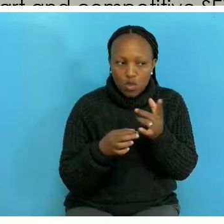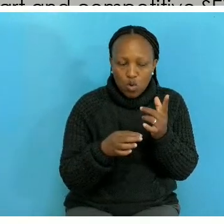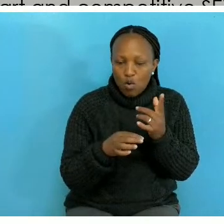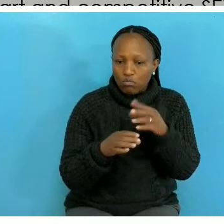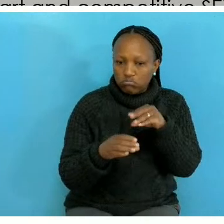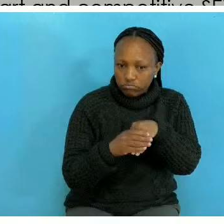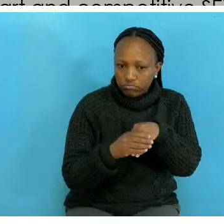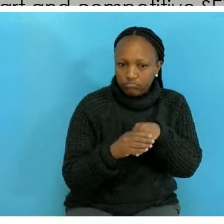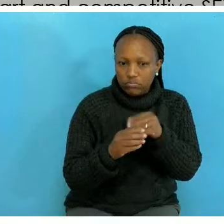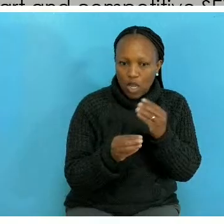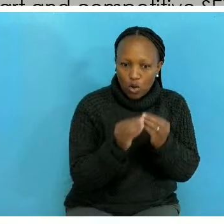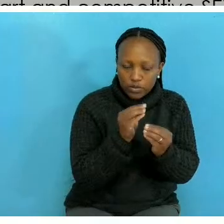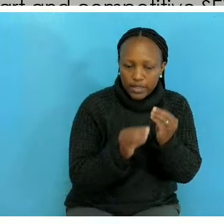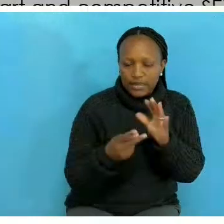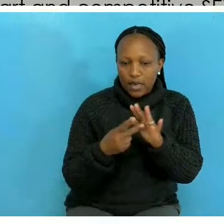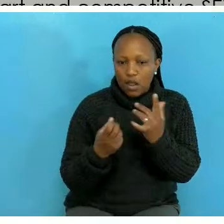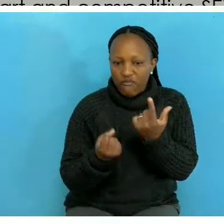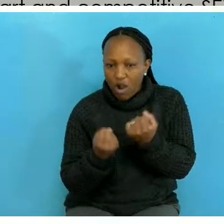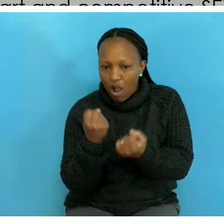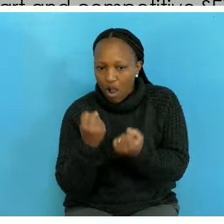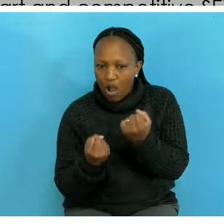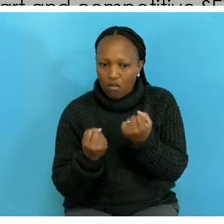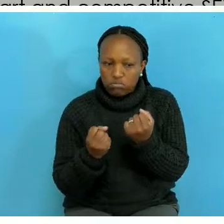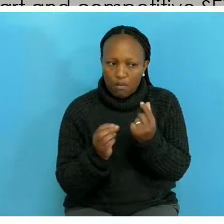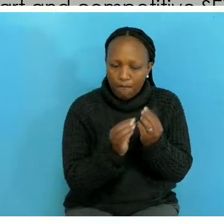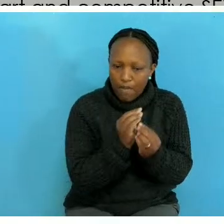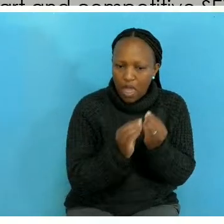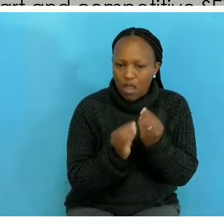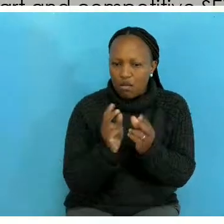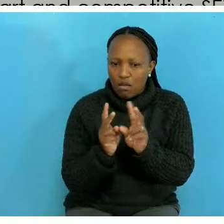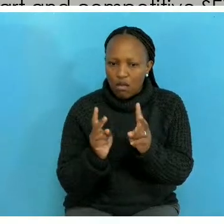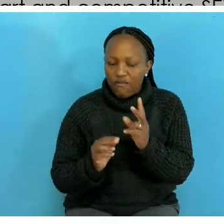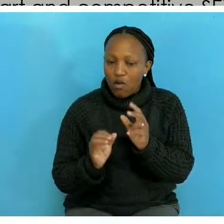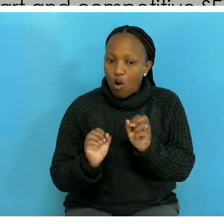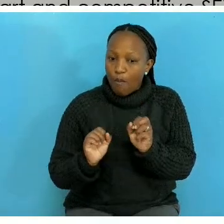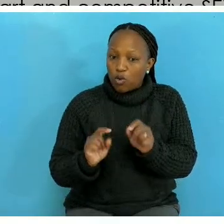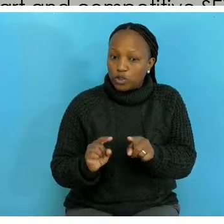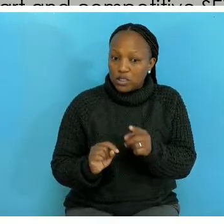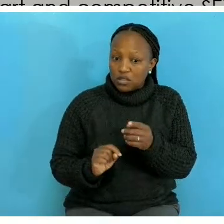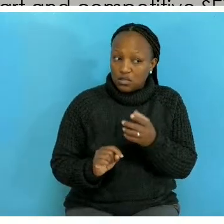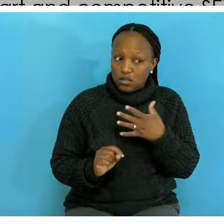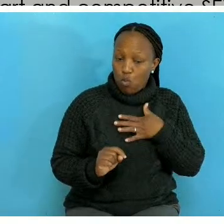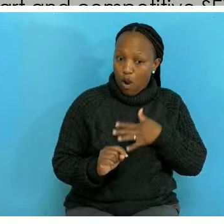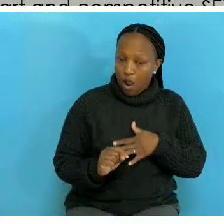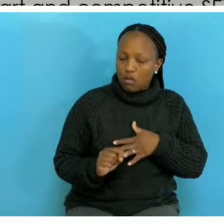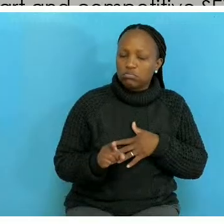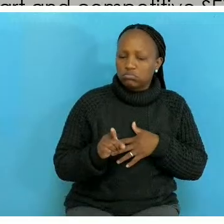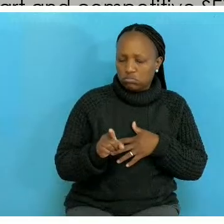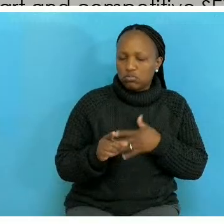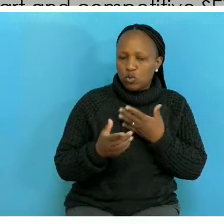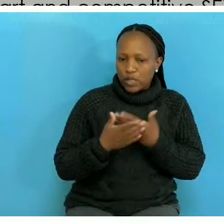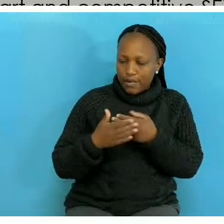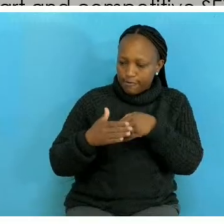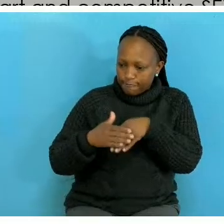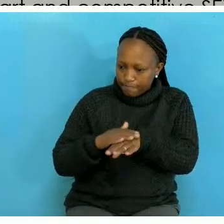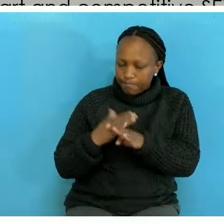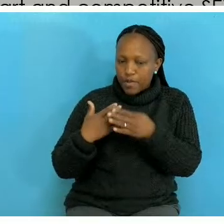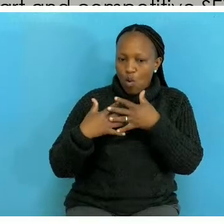sector and you are interested in opportunities, please knock on our door, as well as the Tshwane Auto City.